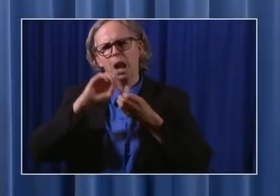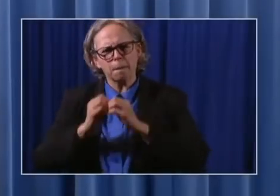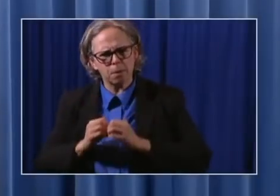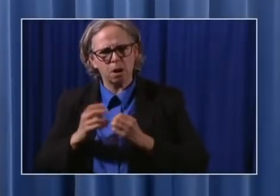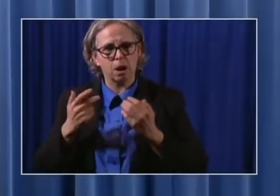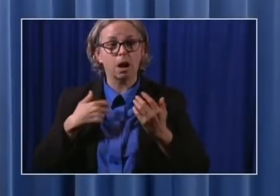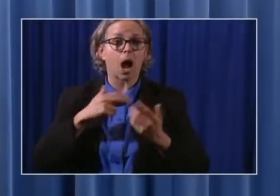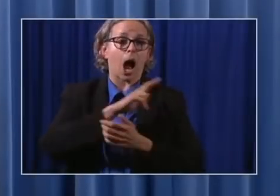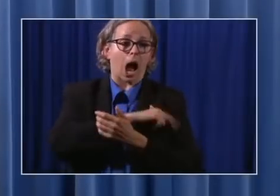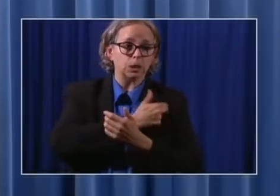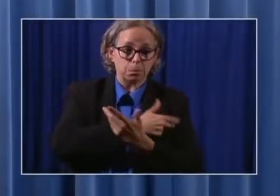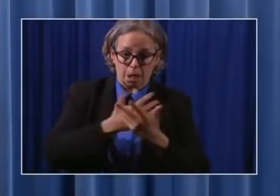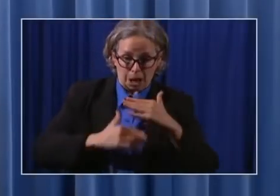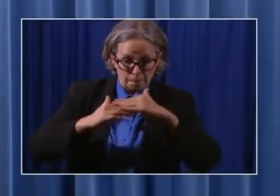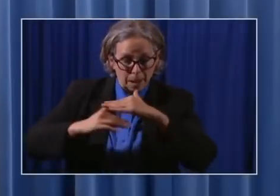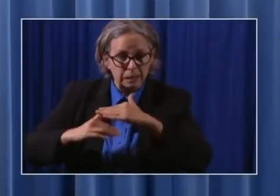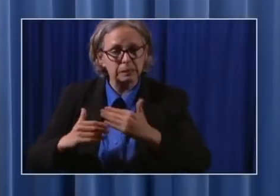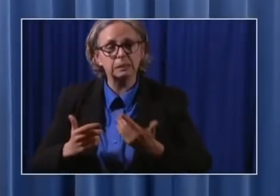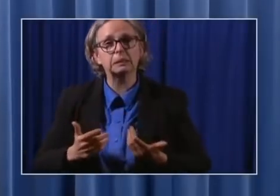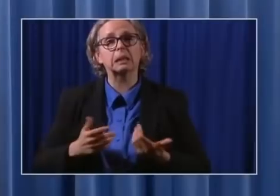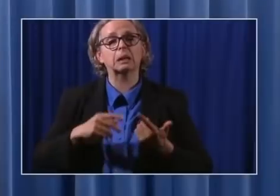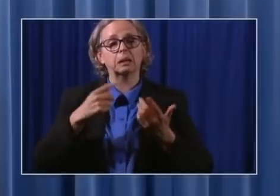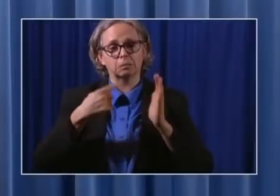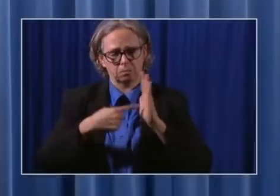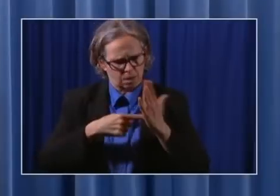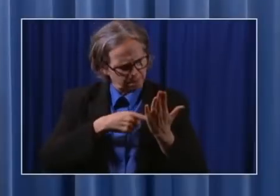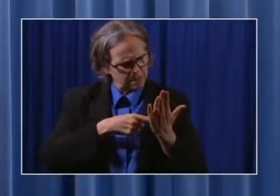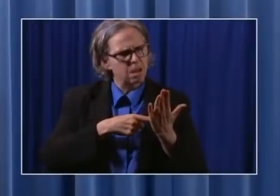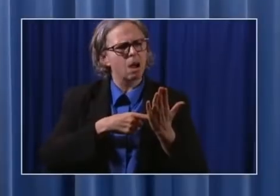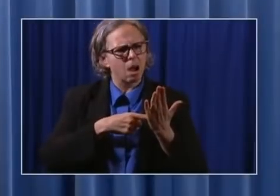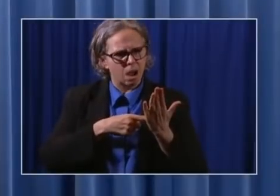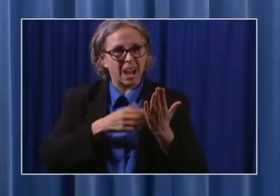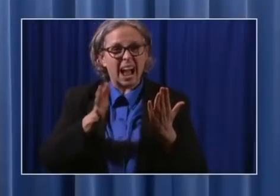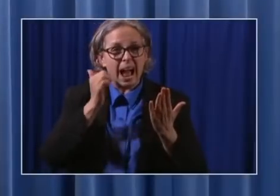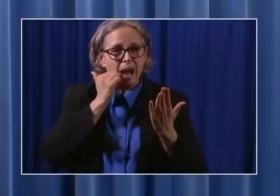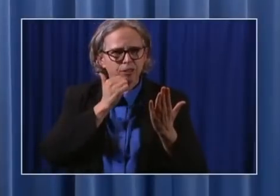capacity and how full these hospitals are, I look at this